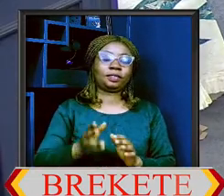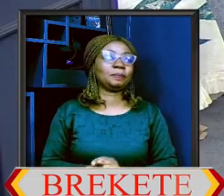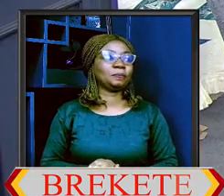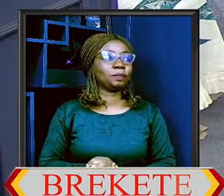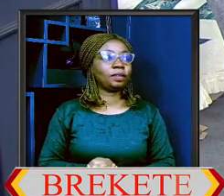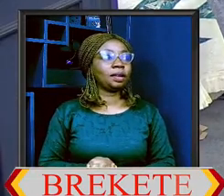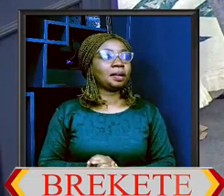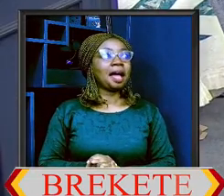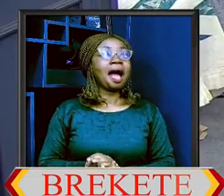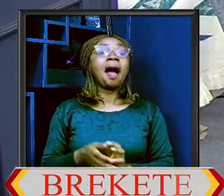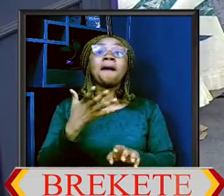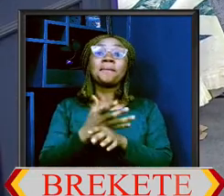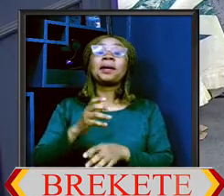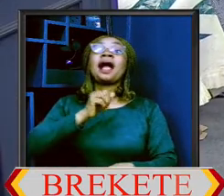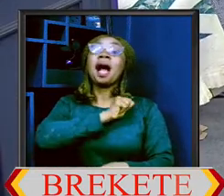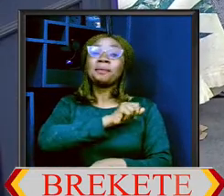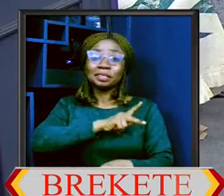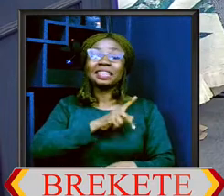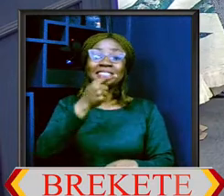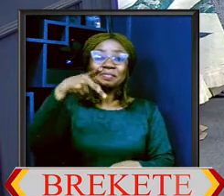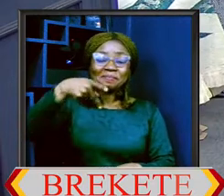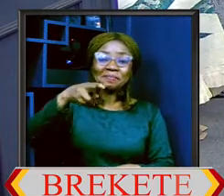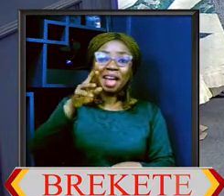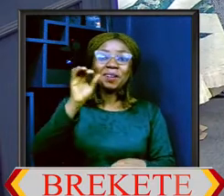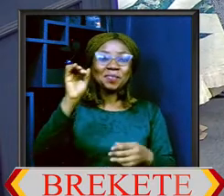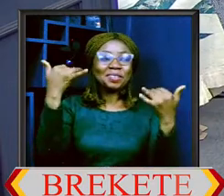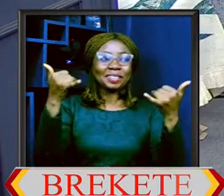you appreciate the P